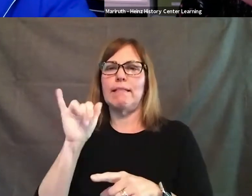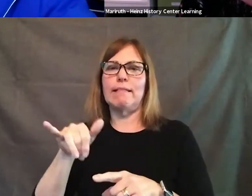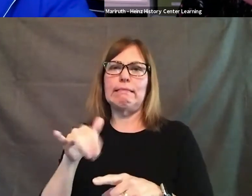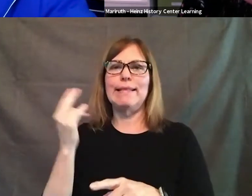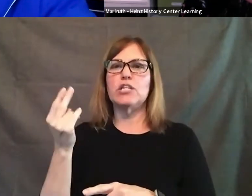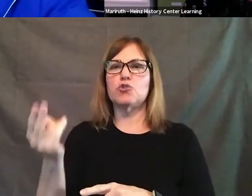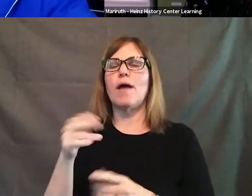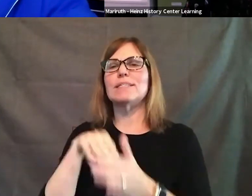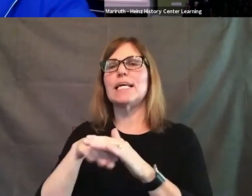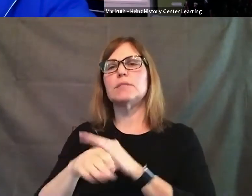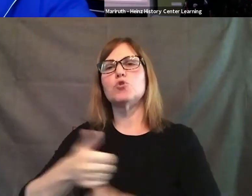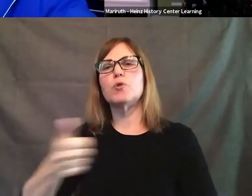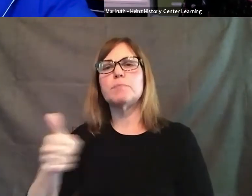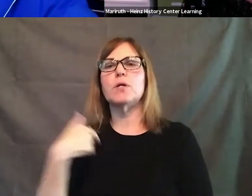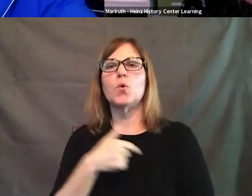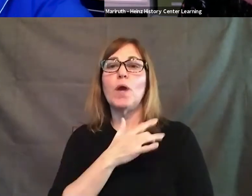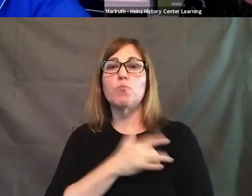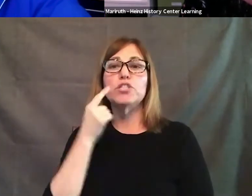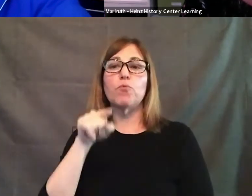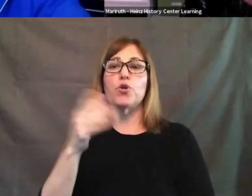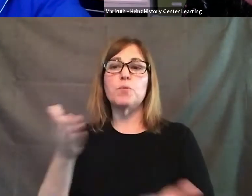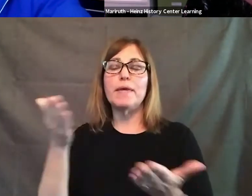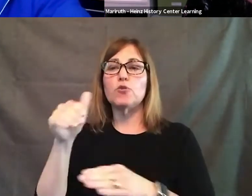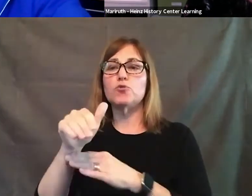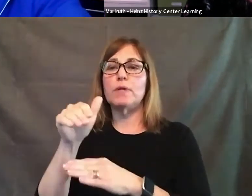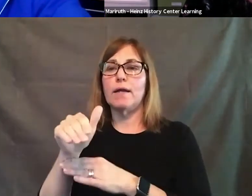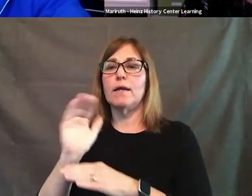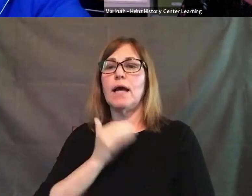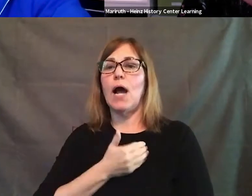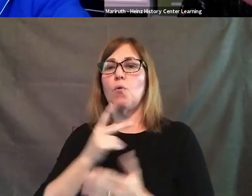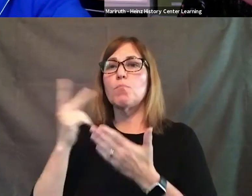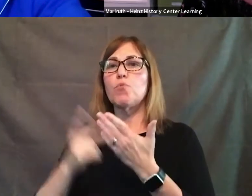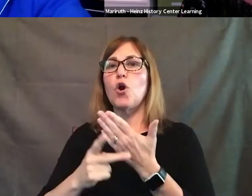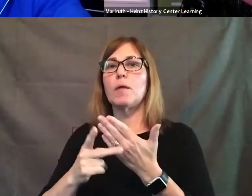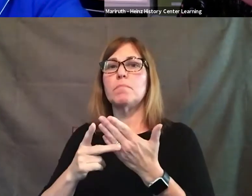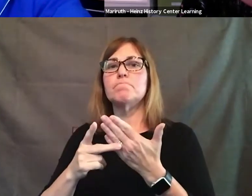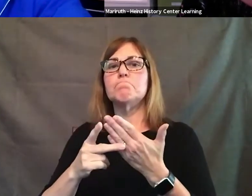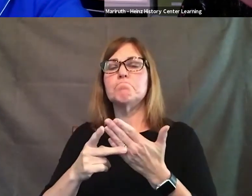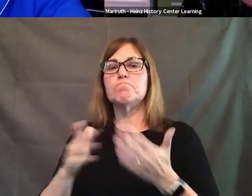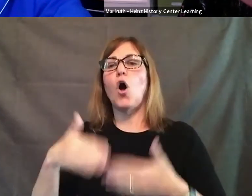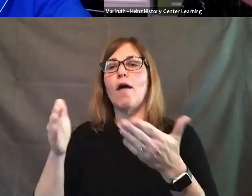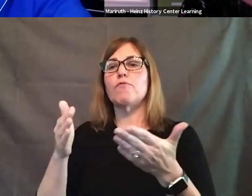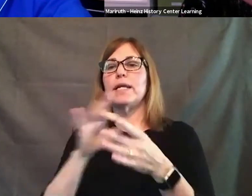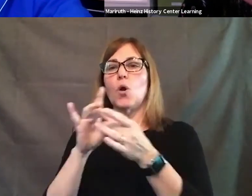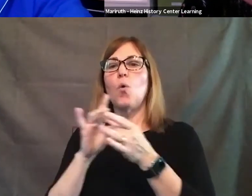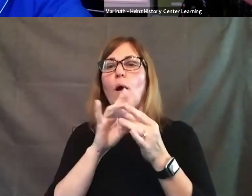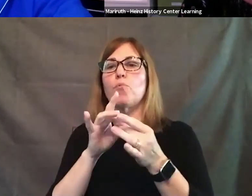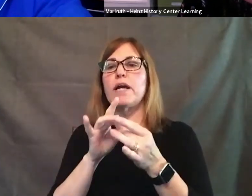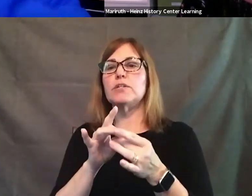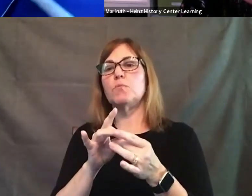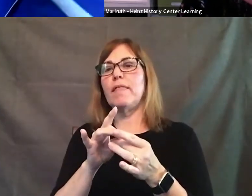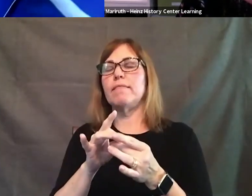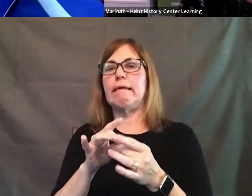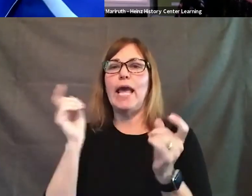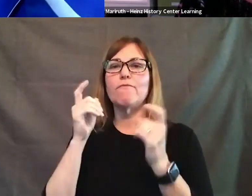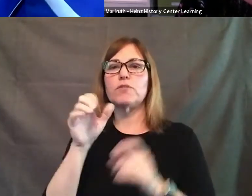appreciate you being here tonight for our program that's offered in commemoration of the 30th anniversary of the ADA. And